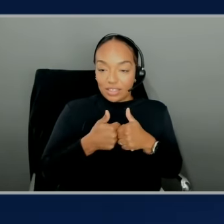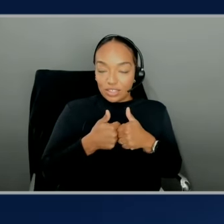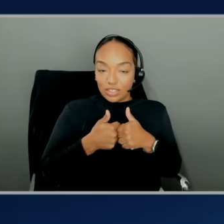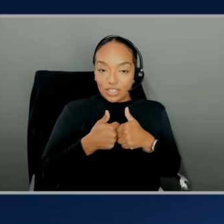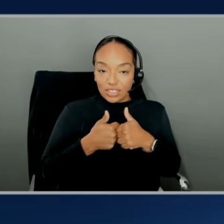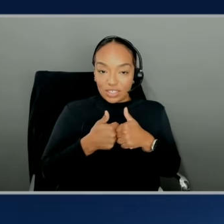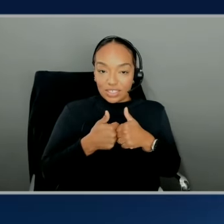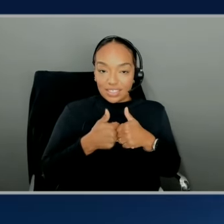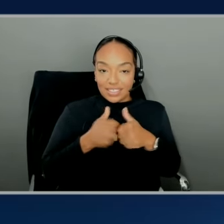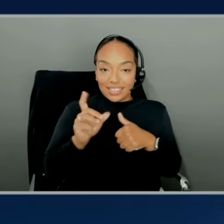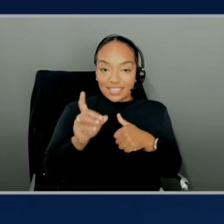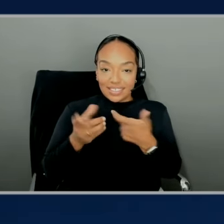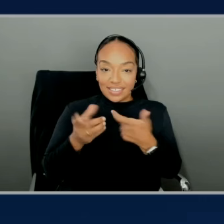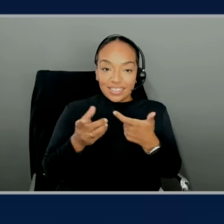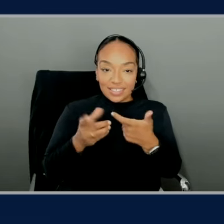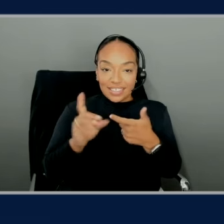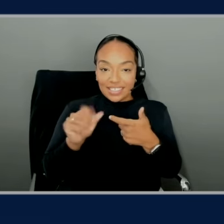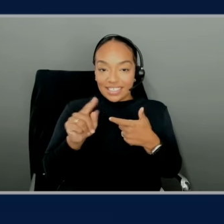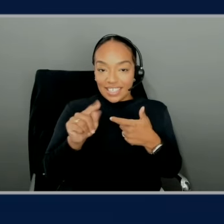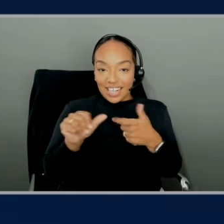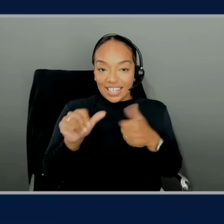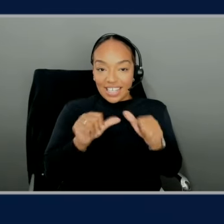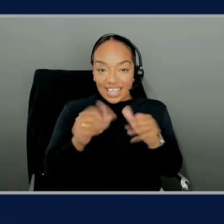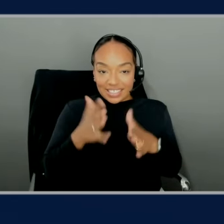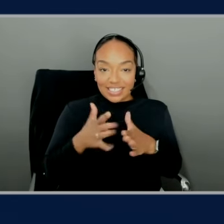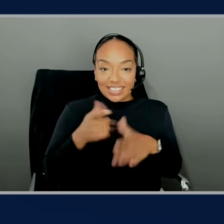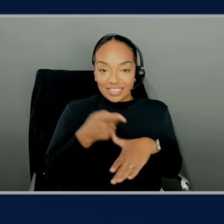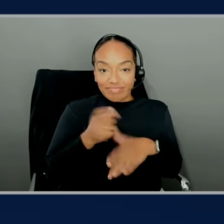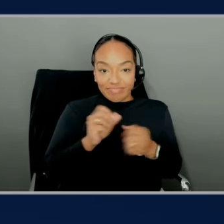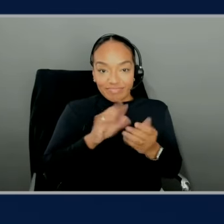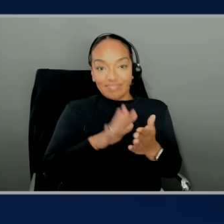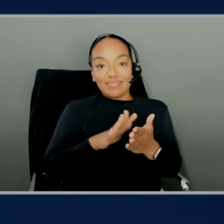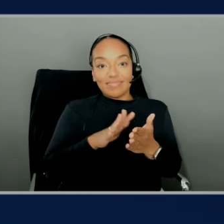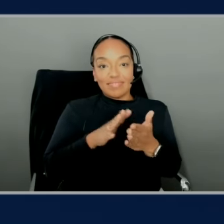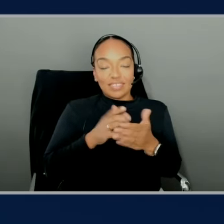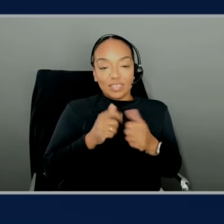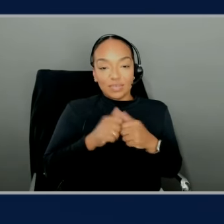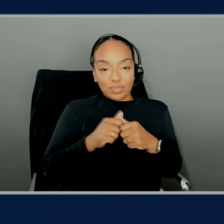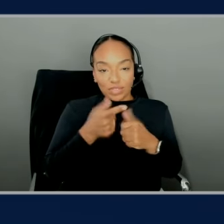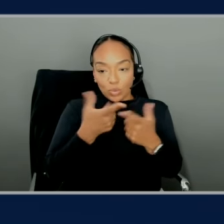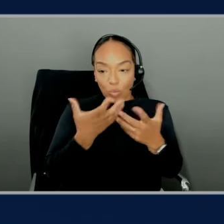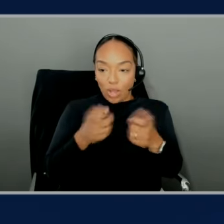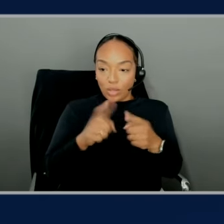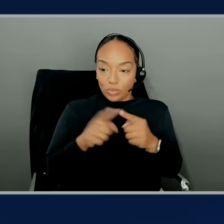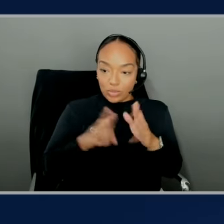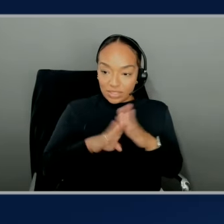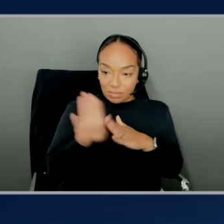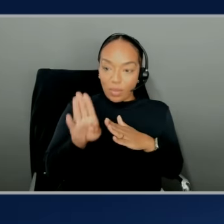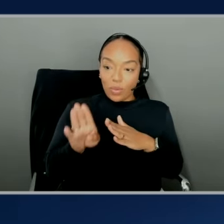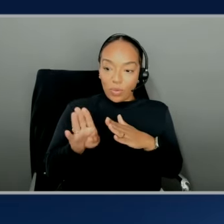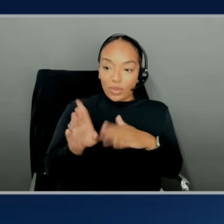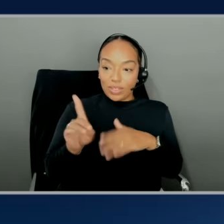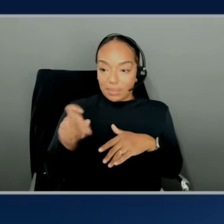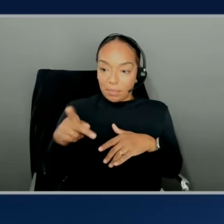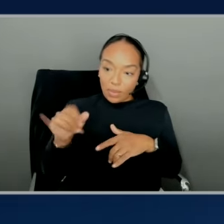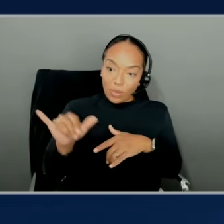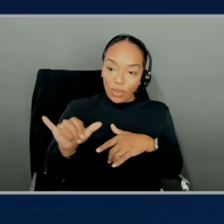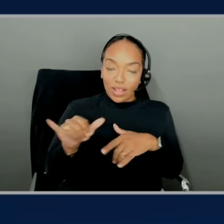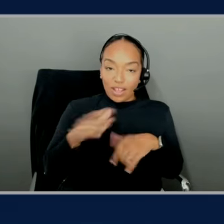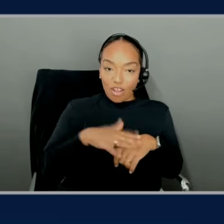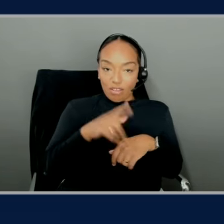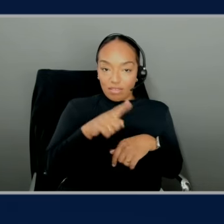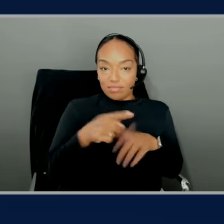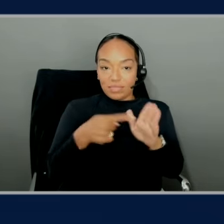developers, data scientists, and ML engineers when they want to train and deploy an ML model. When we spoke to a lot of